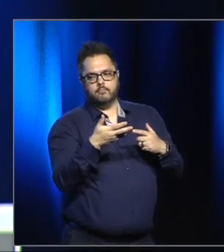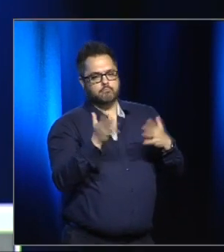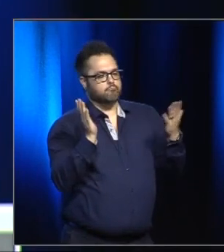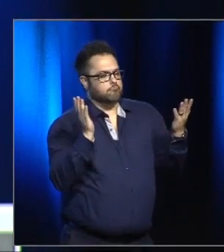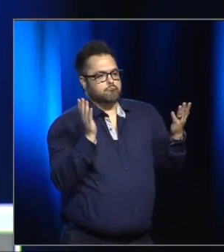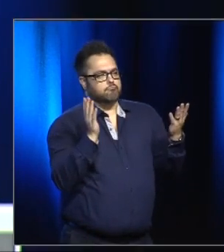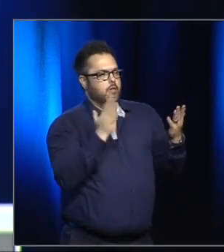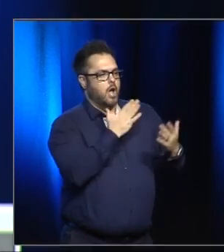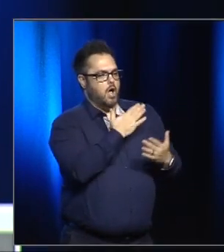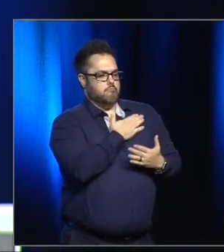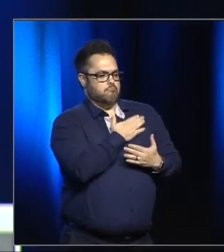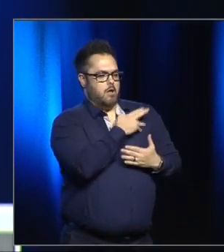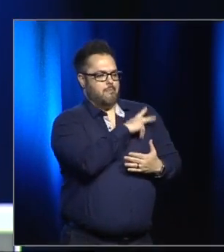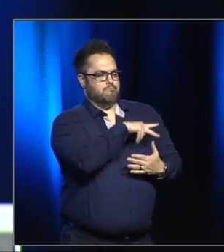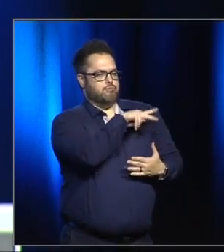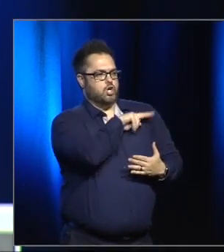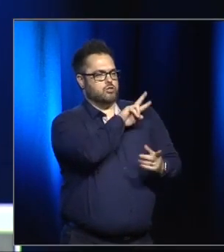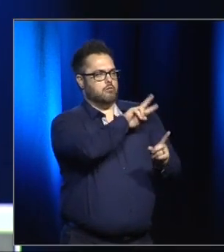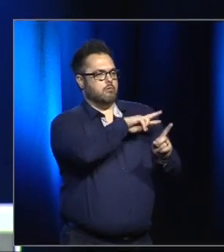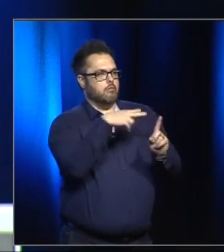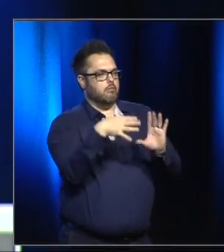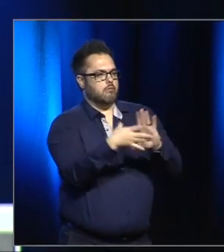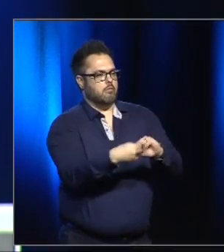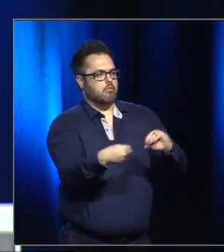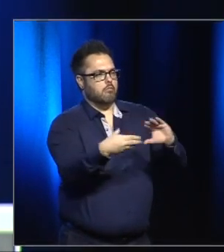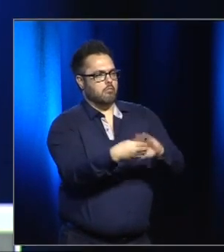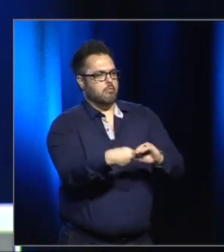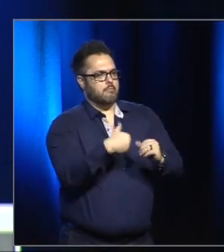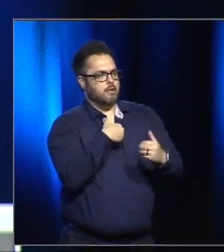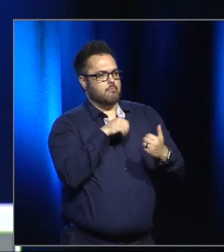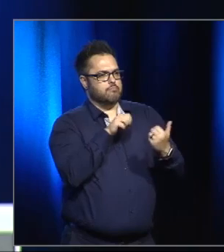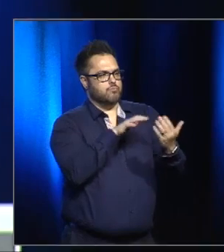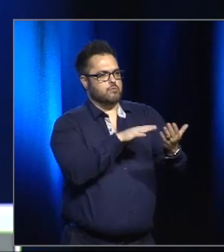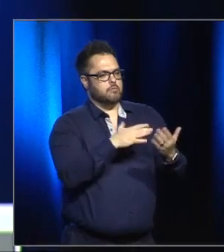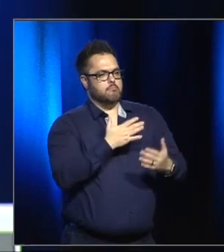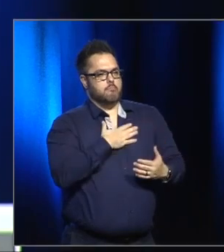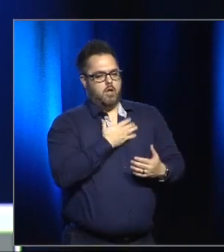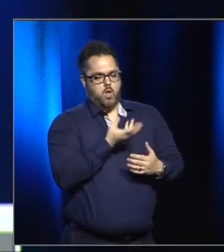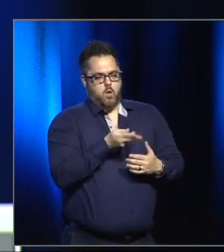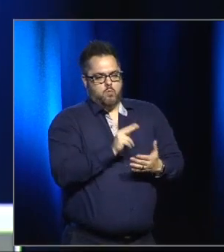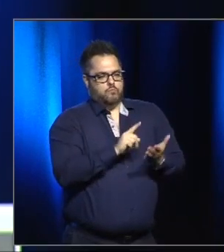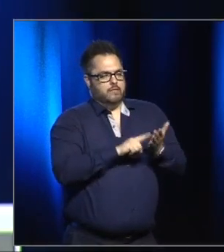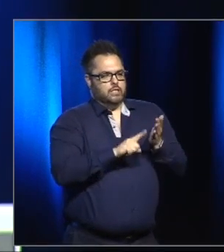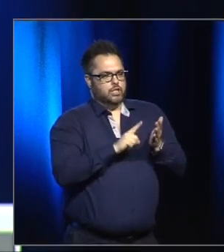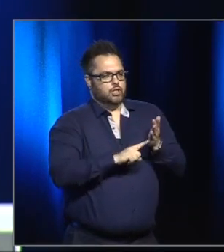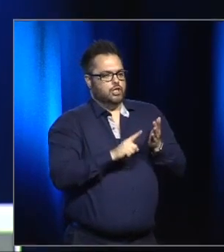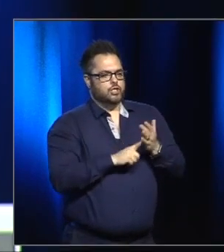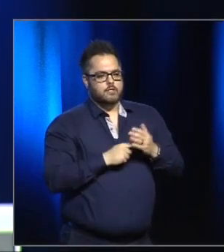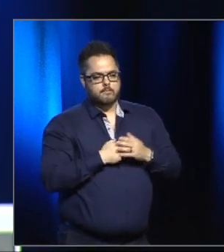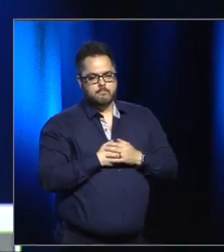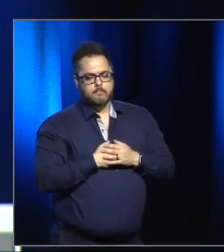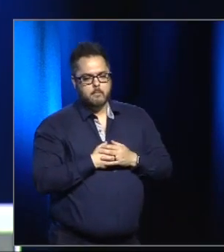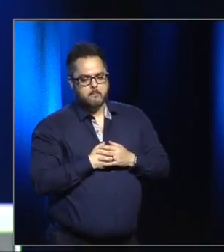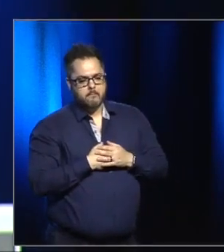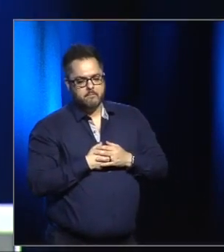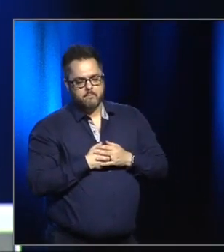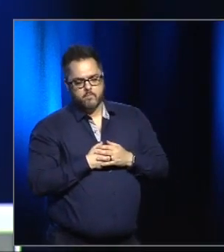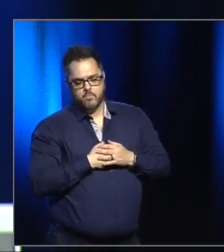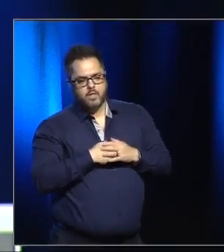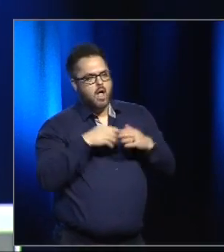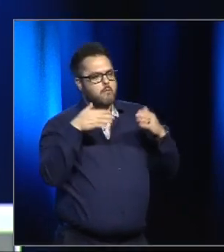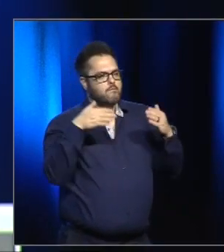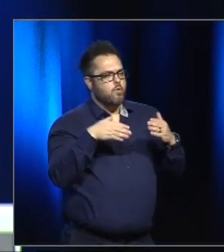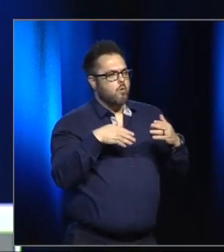unashamed personal approach to what I'm going to do. I'm going to talk through some of my own research that I've done over the years, focus on 3 or